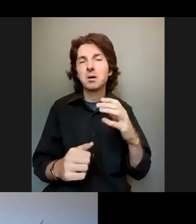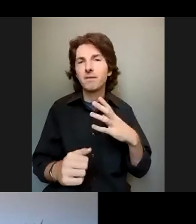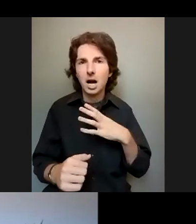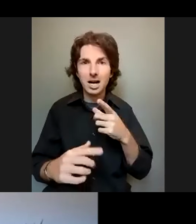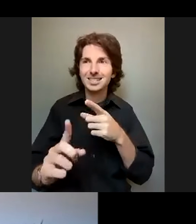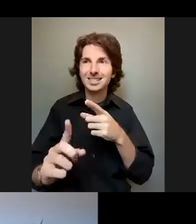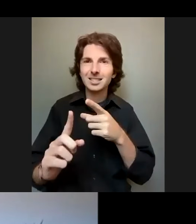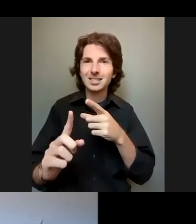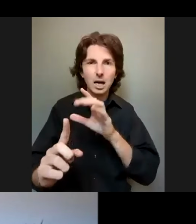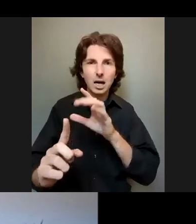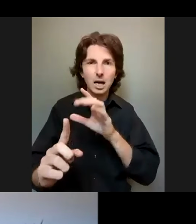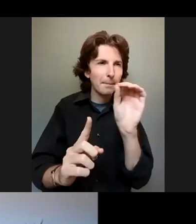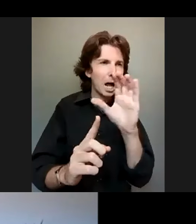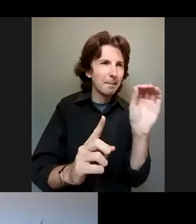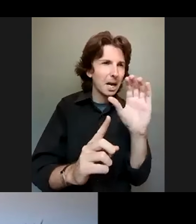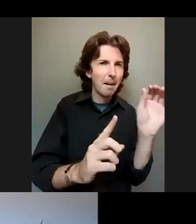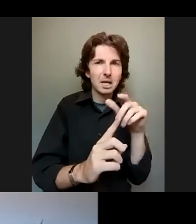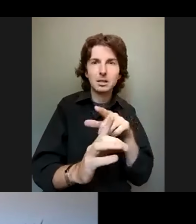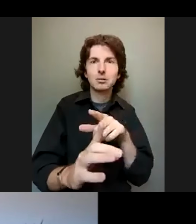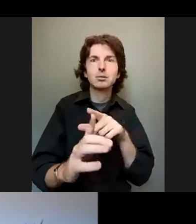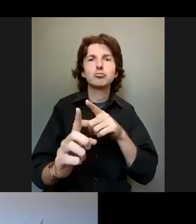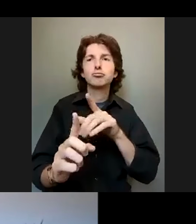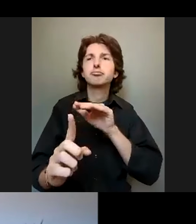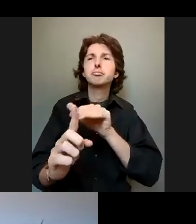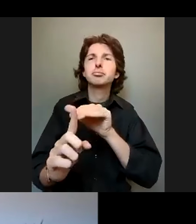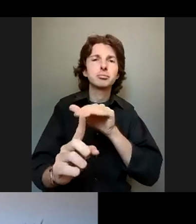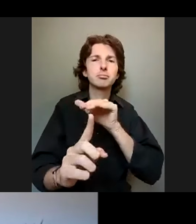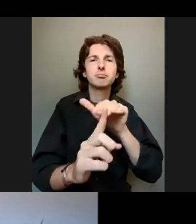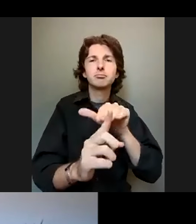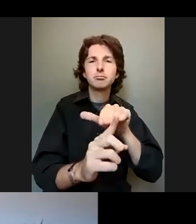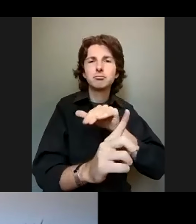Definitely if there's something current there that you're looking into